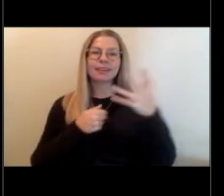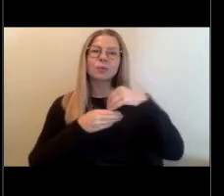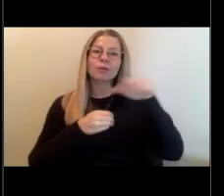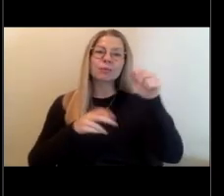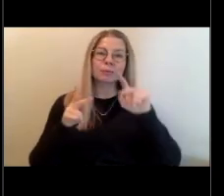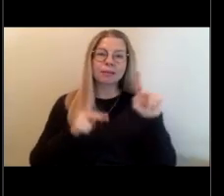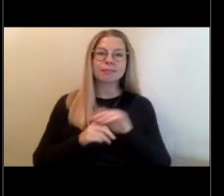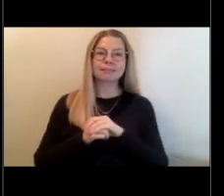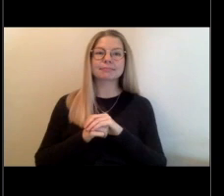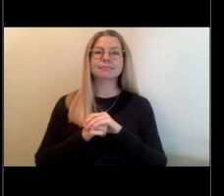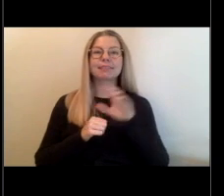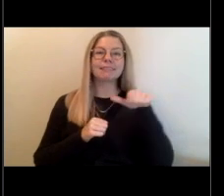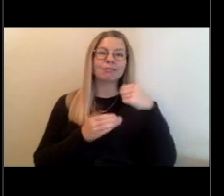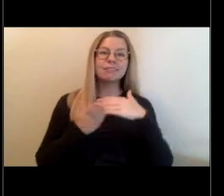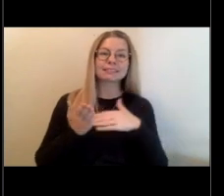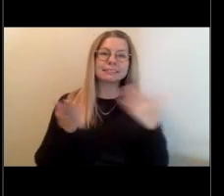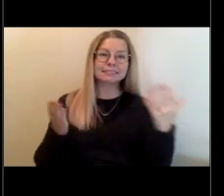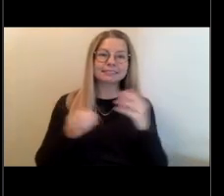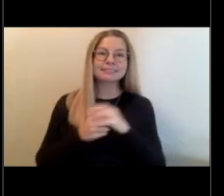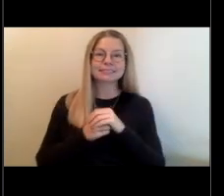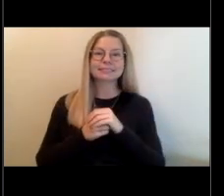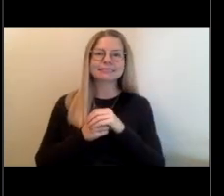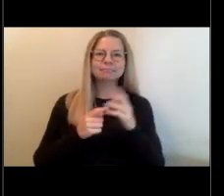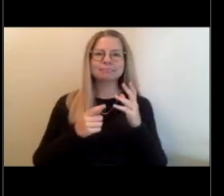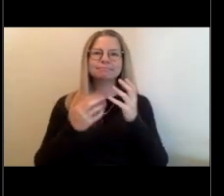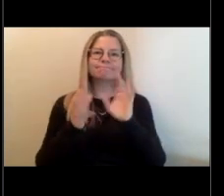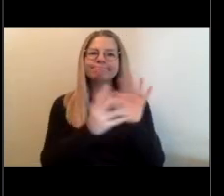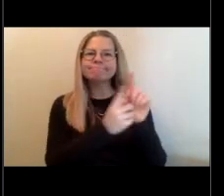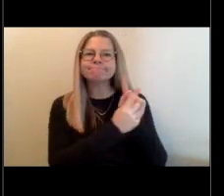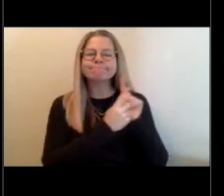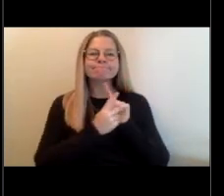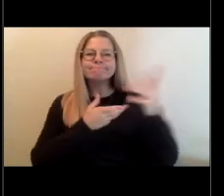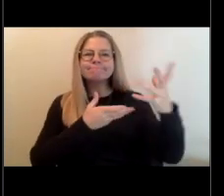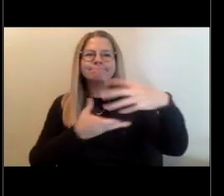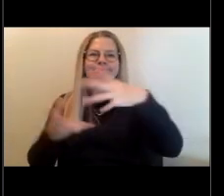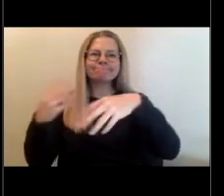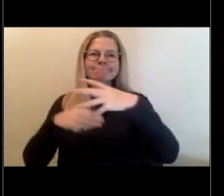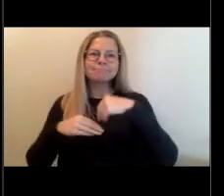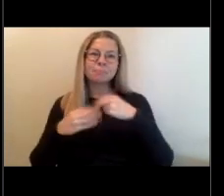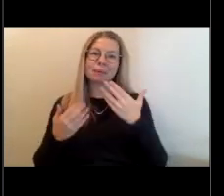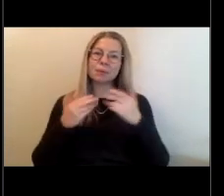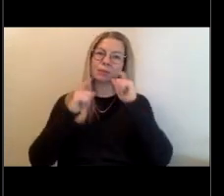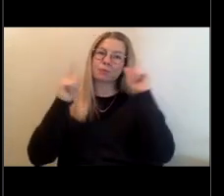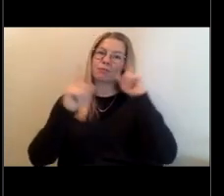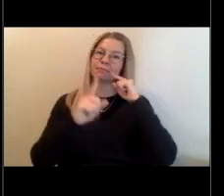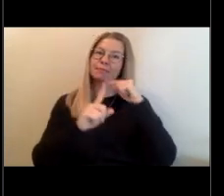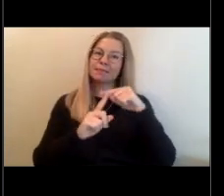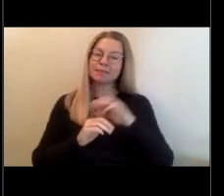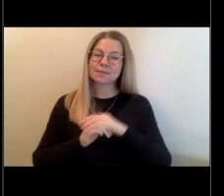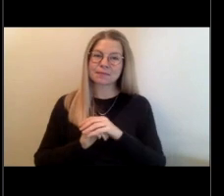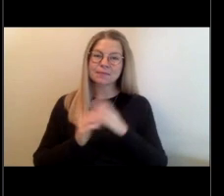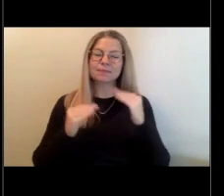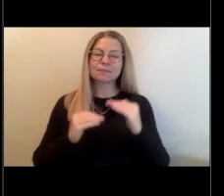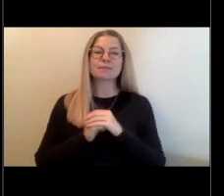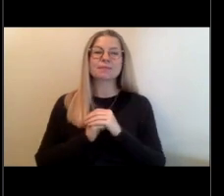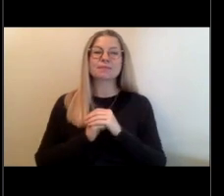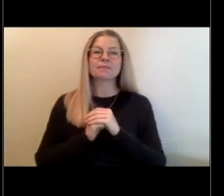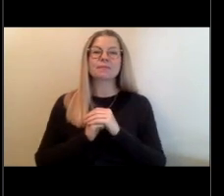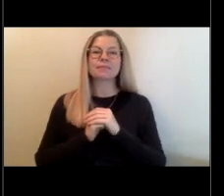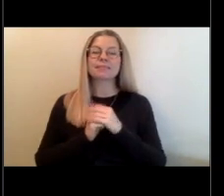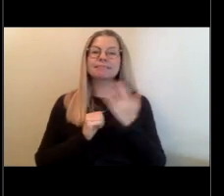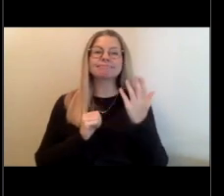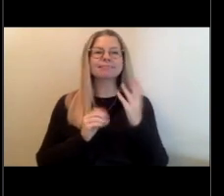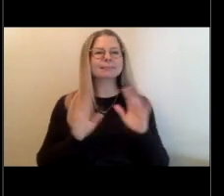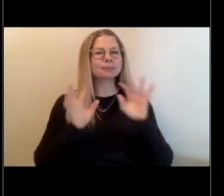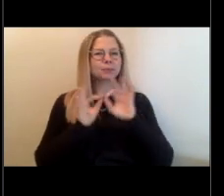You may get a really lovely surprise. Expose yourself. to failure, to new